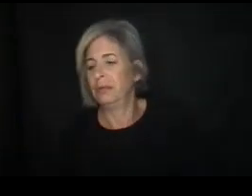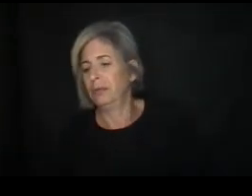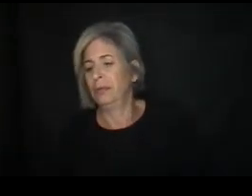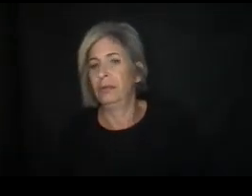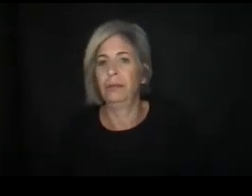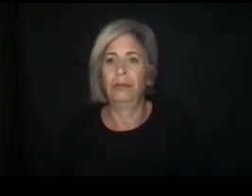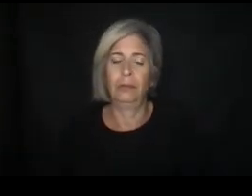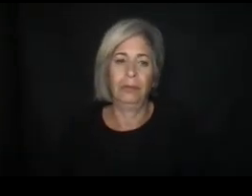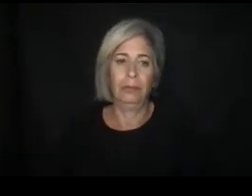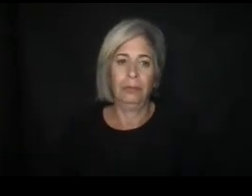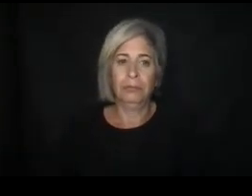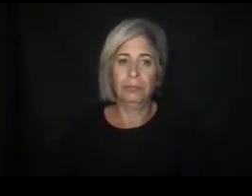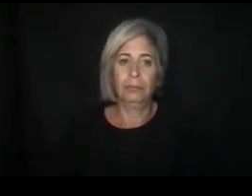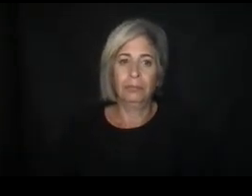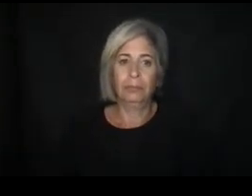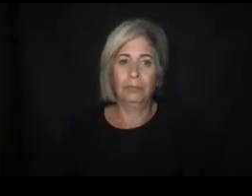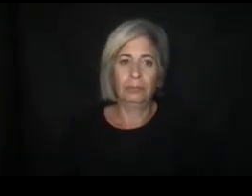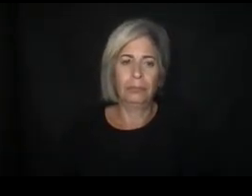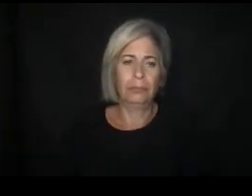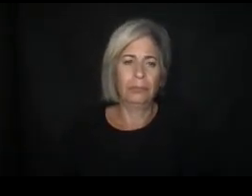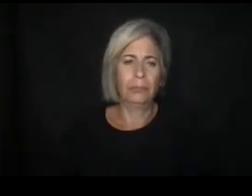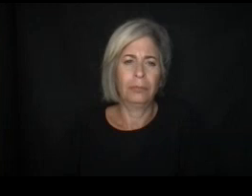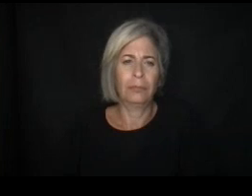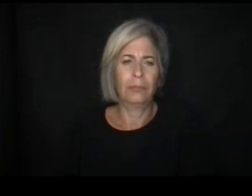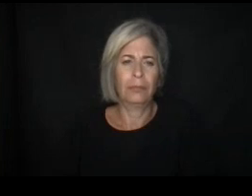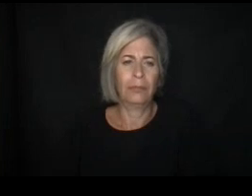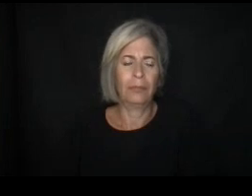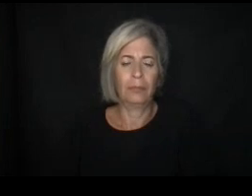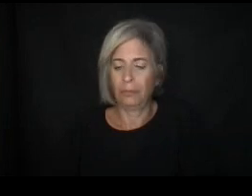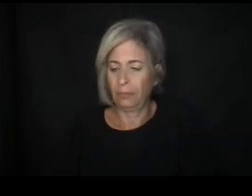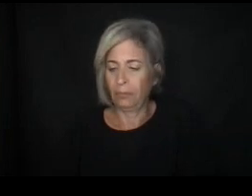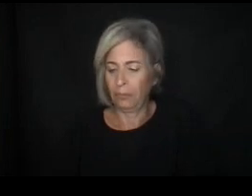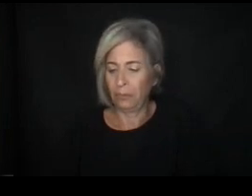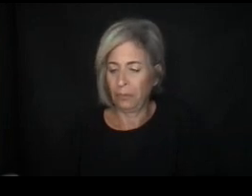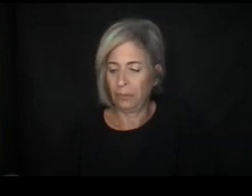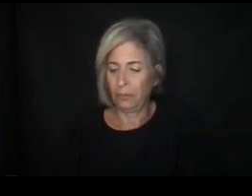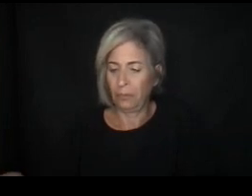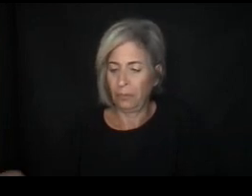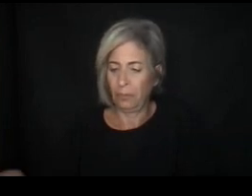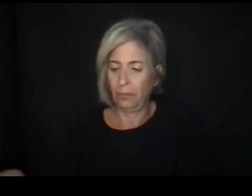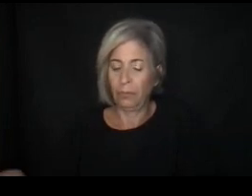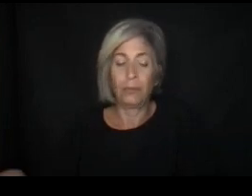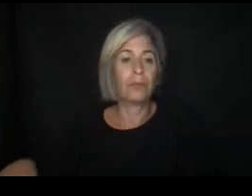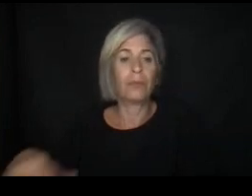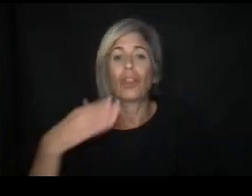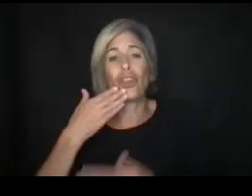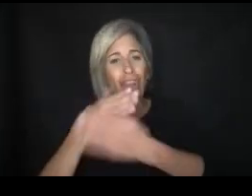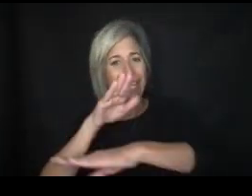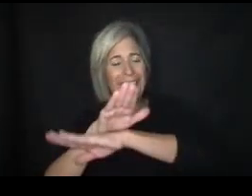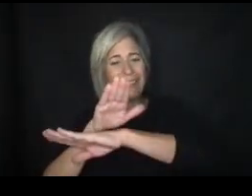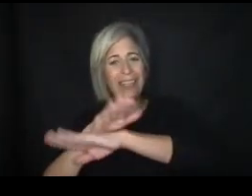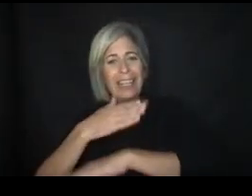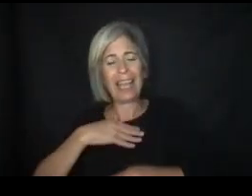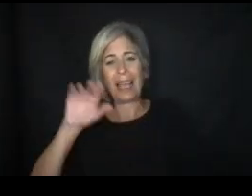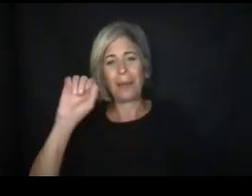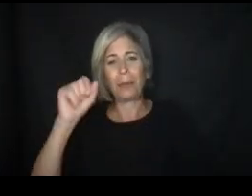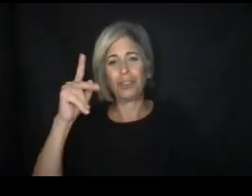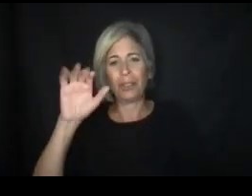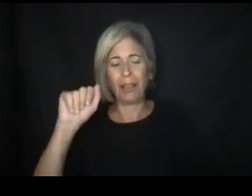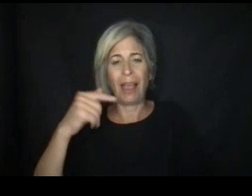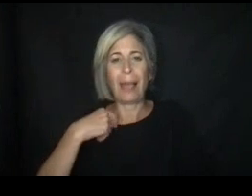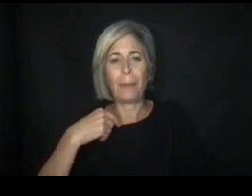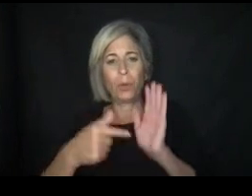I remove my mask. Sheila Joe Gaines, 2500 Quantum Lakes. Good evening. I am Sheila Jo Gaines. I'm a